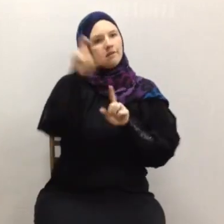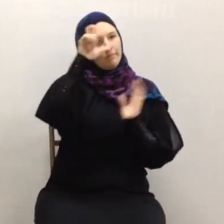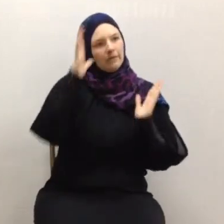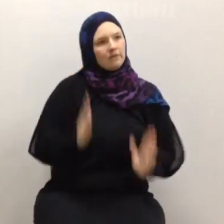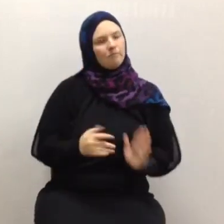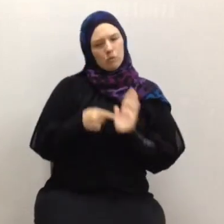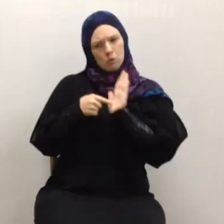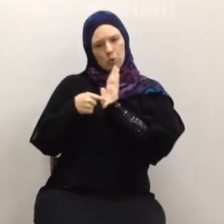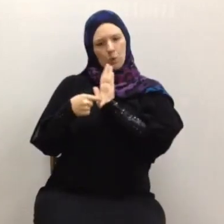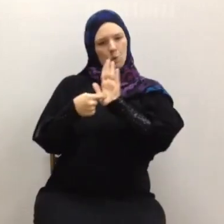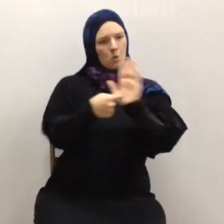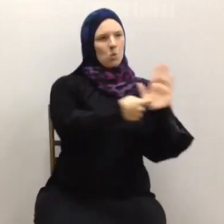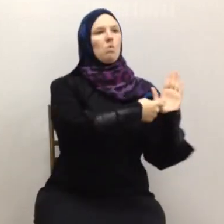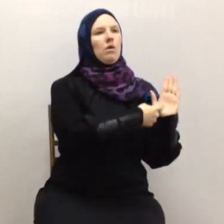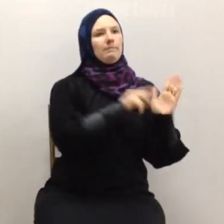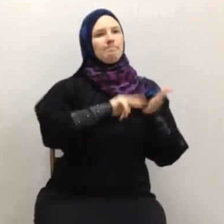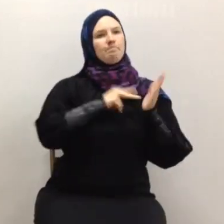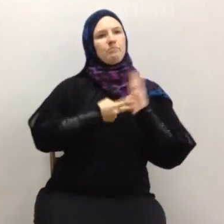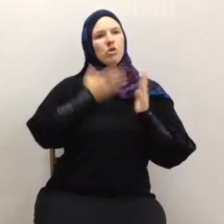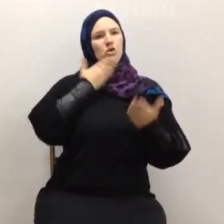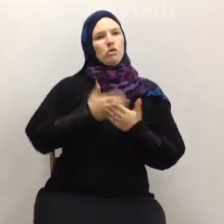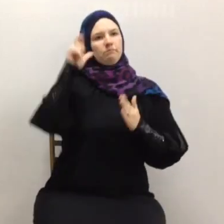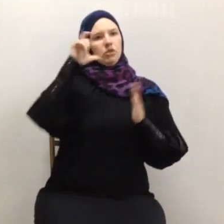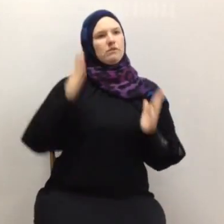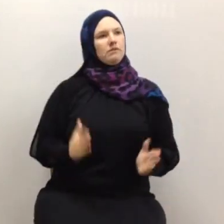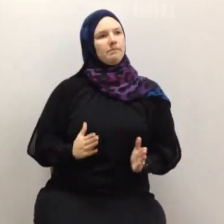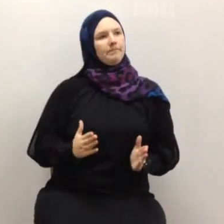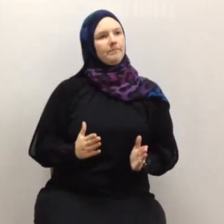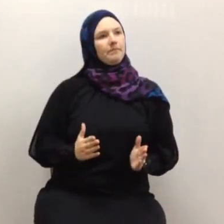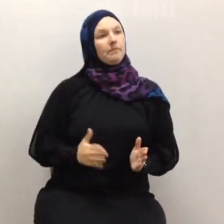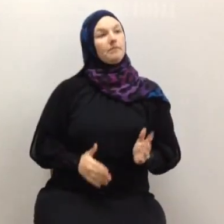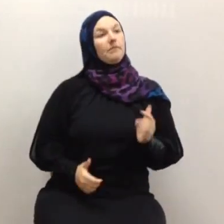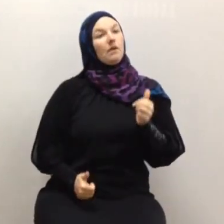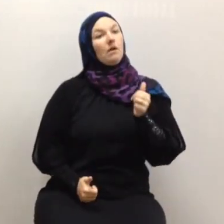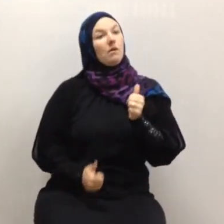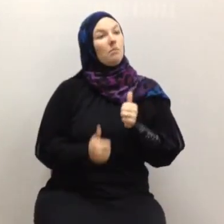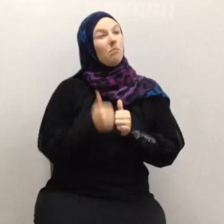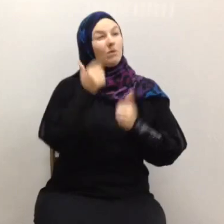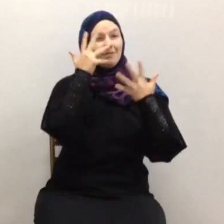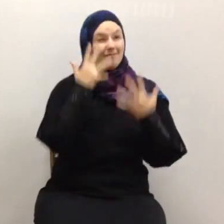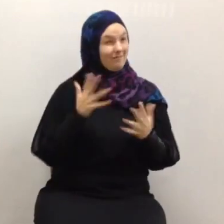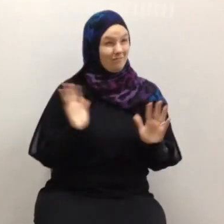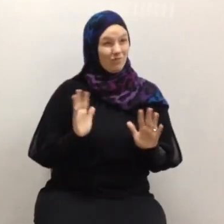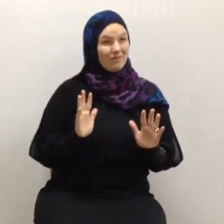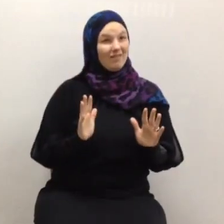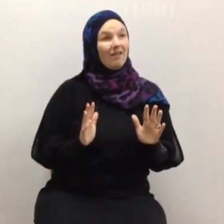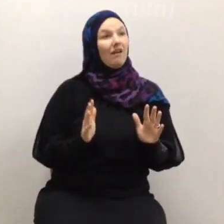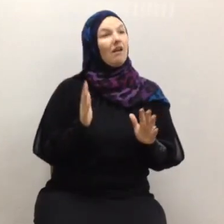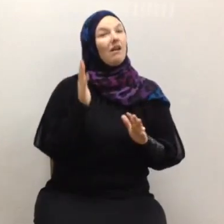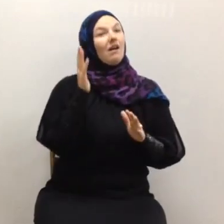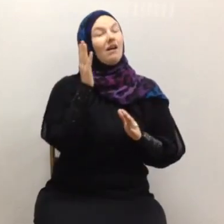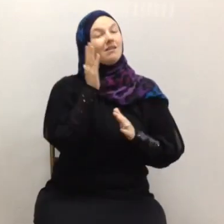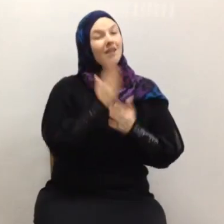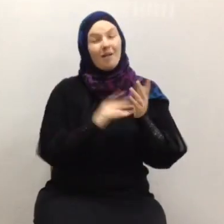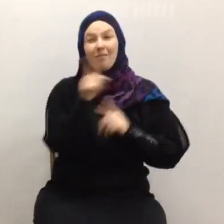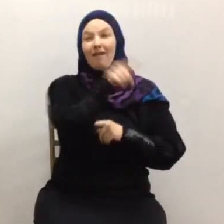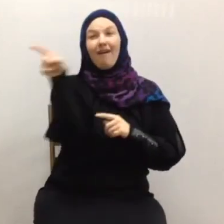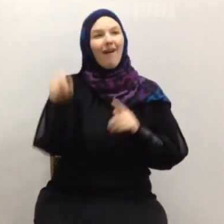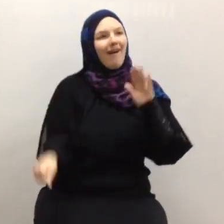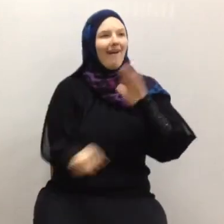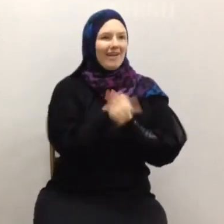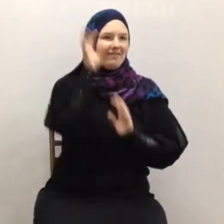What is most unfortunate is some of us are hiding our faith because the avalanche of